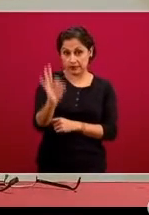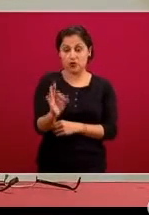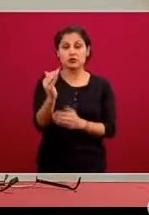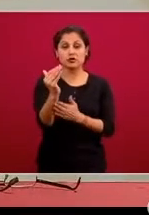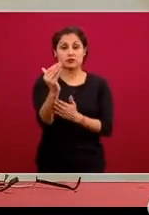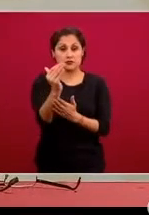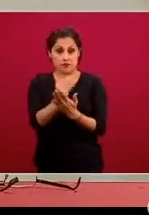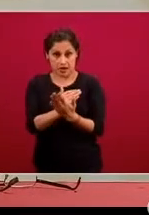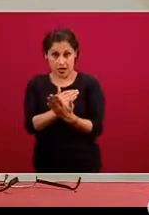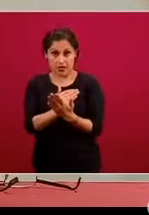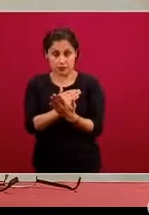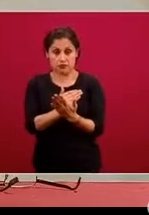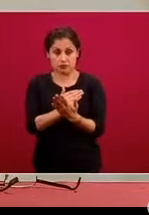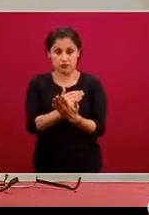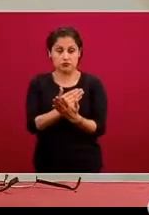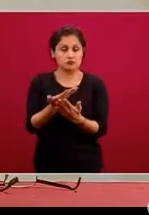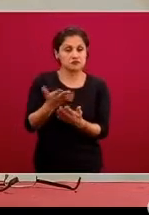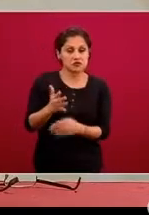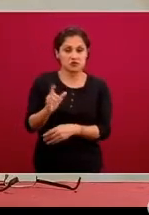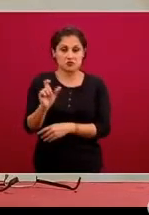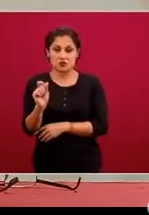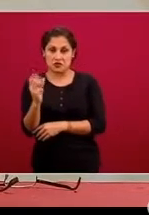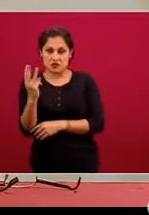average, we have a 60,